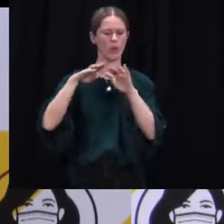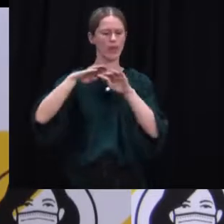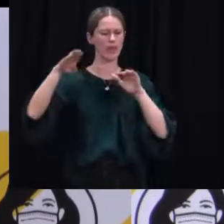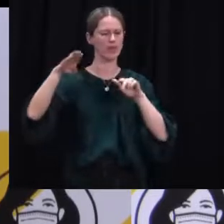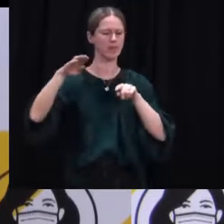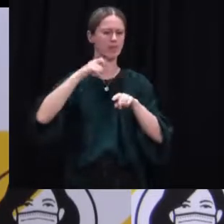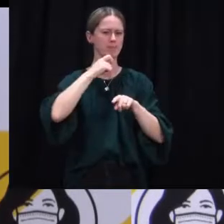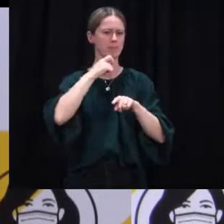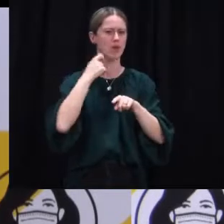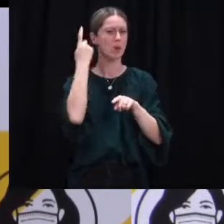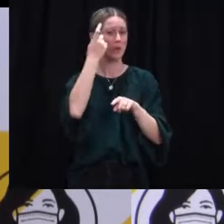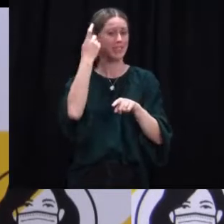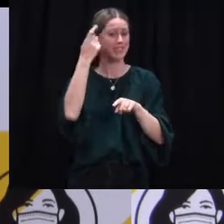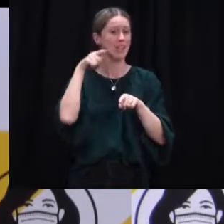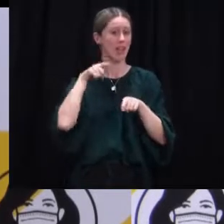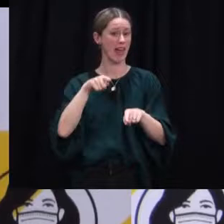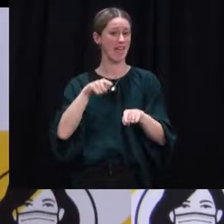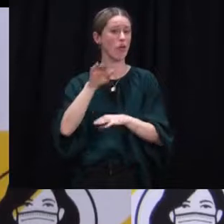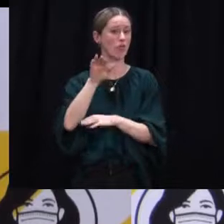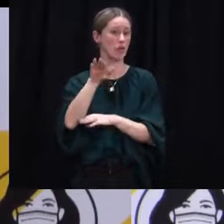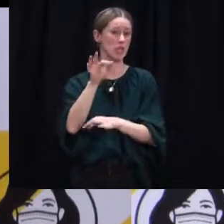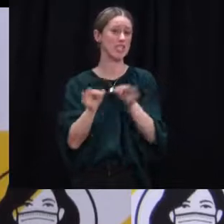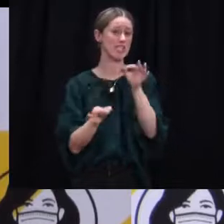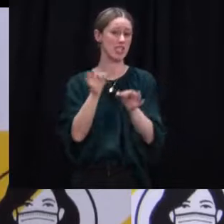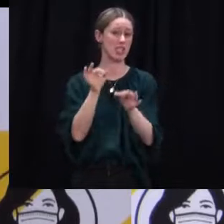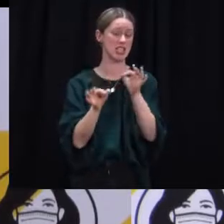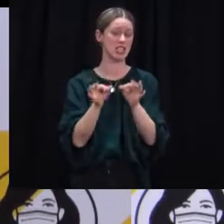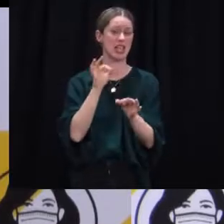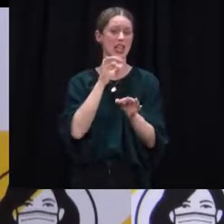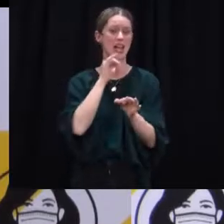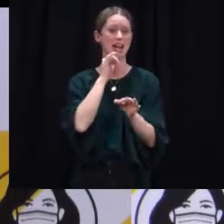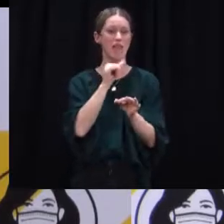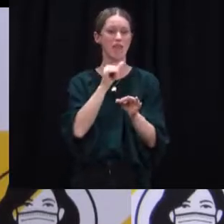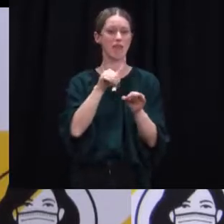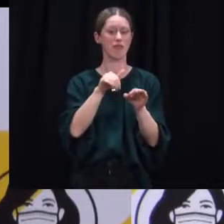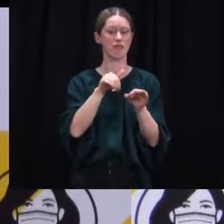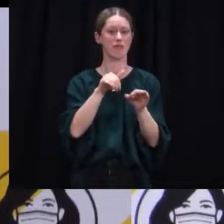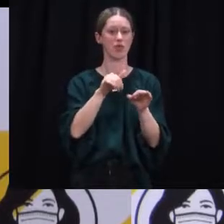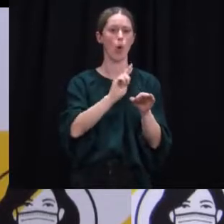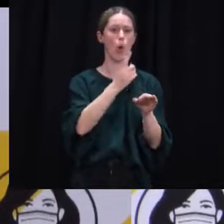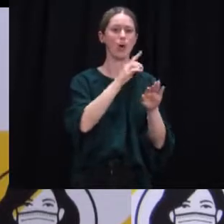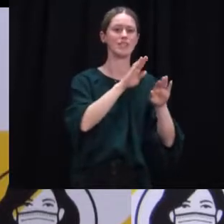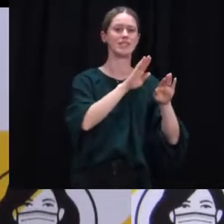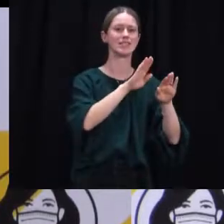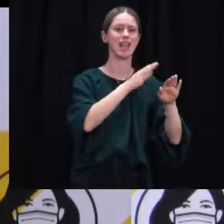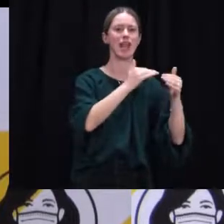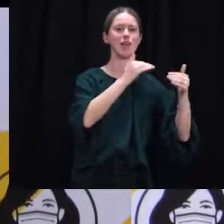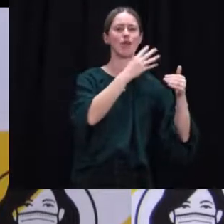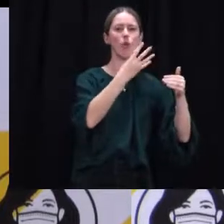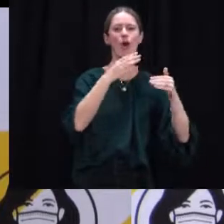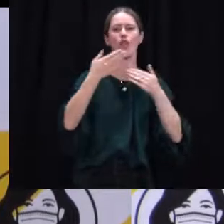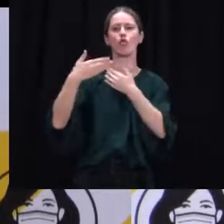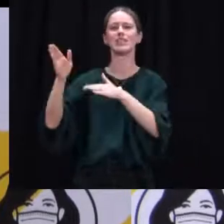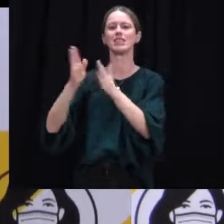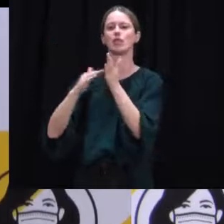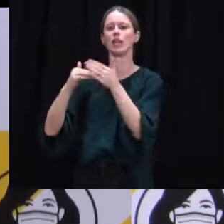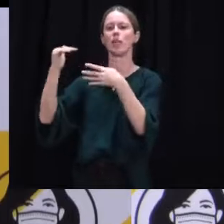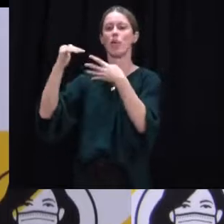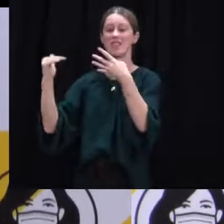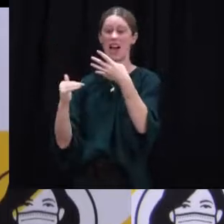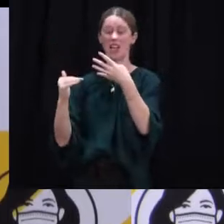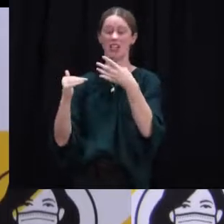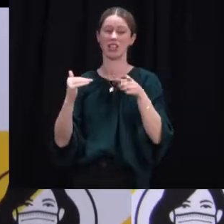only be travelling if that is essential travel. The movement between Auckland and Northland is one of the things that we will consider in making future